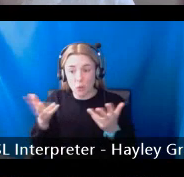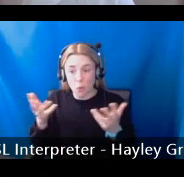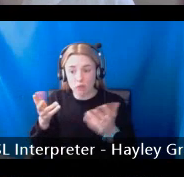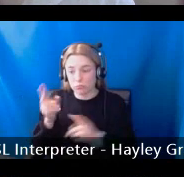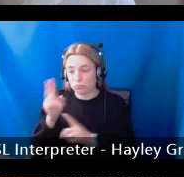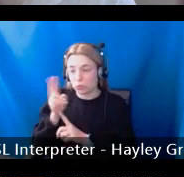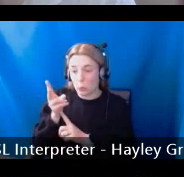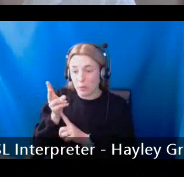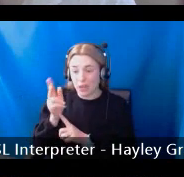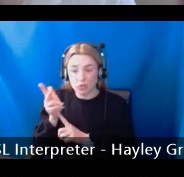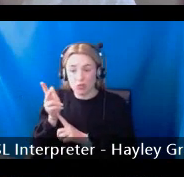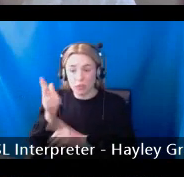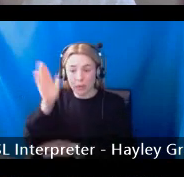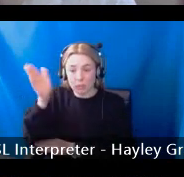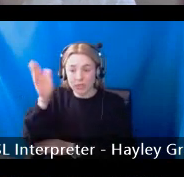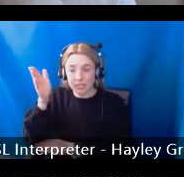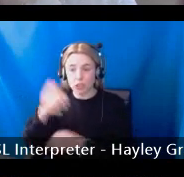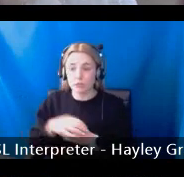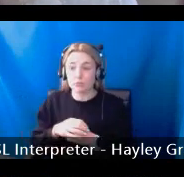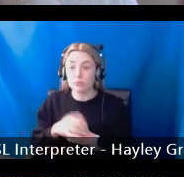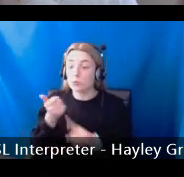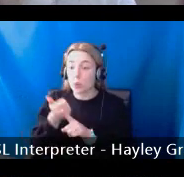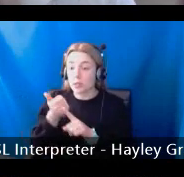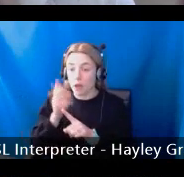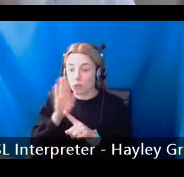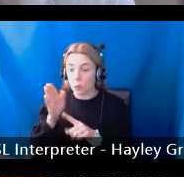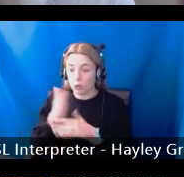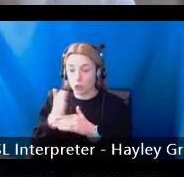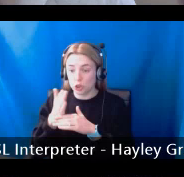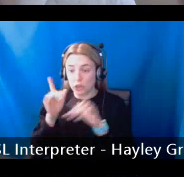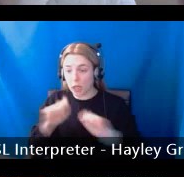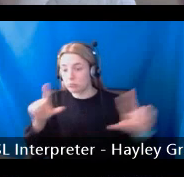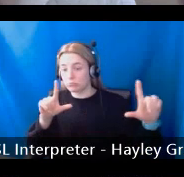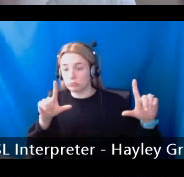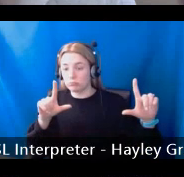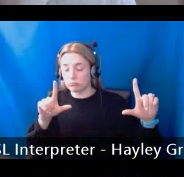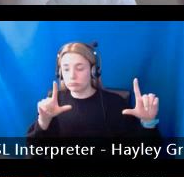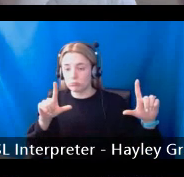us. You're sharing your screen. I don't really